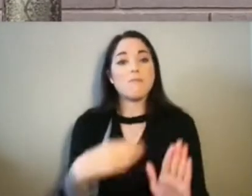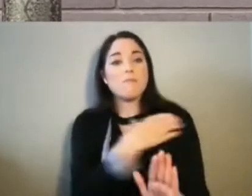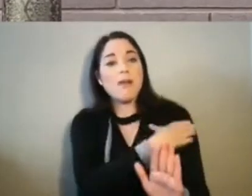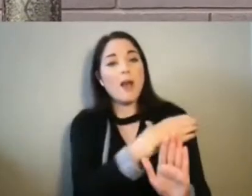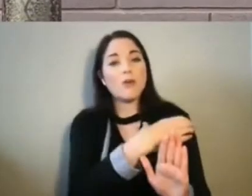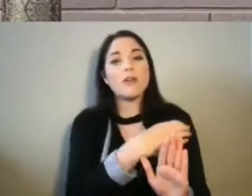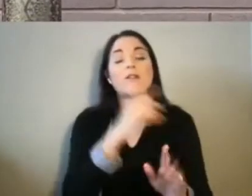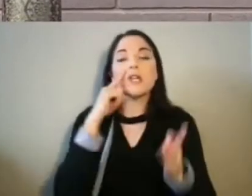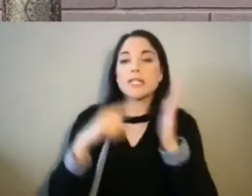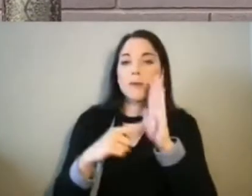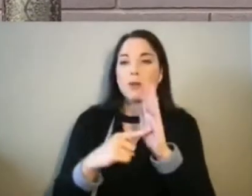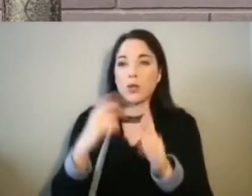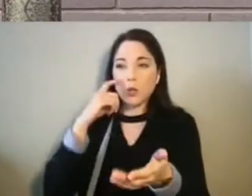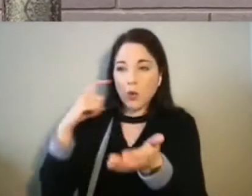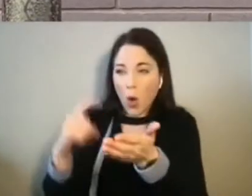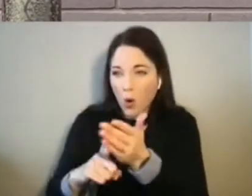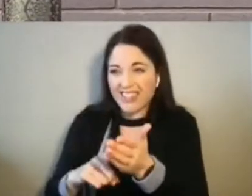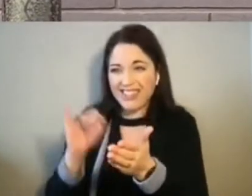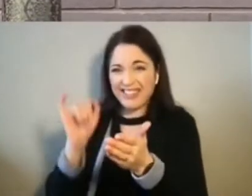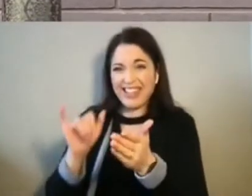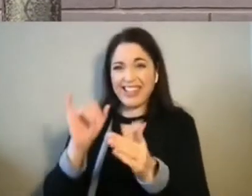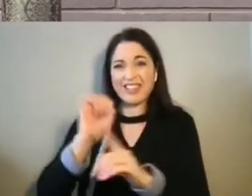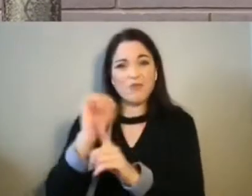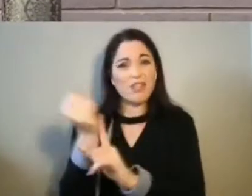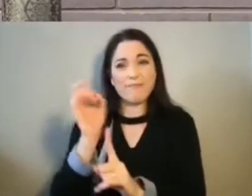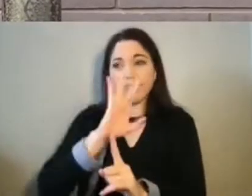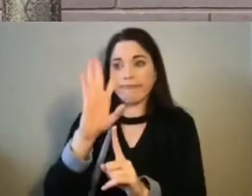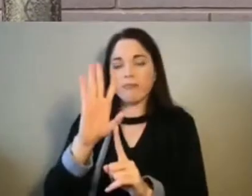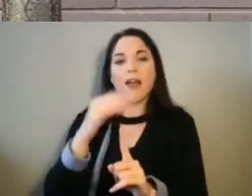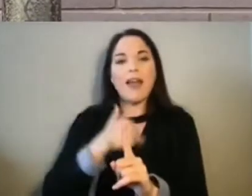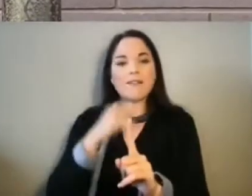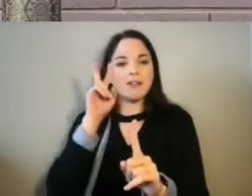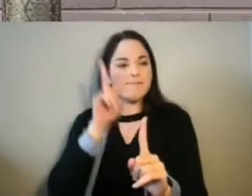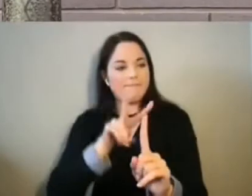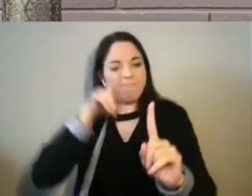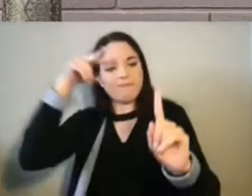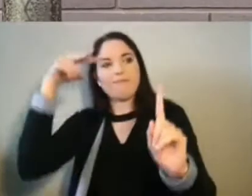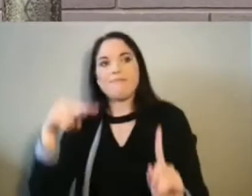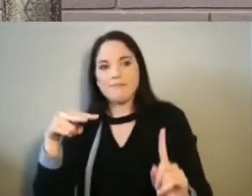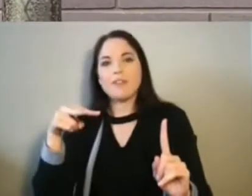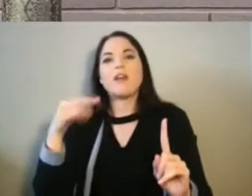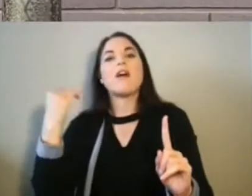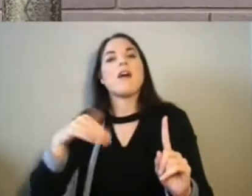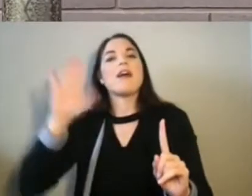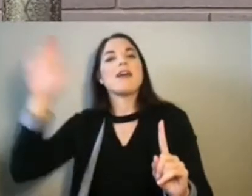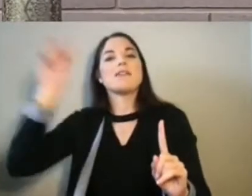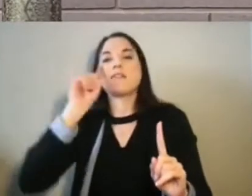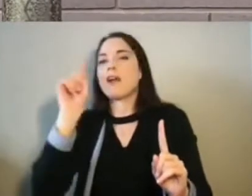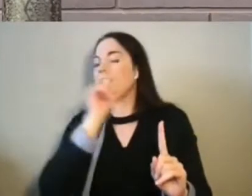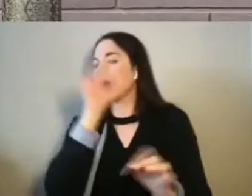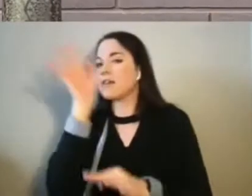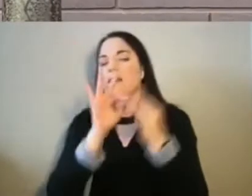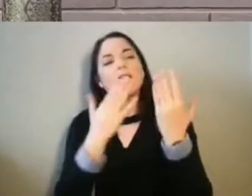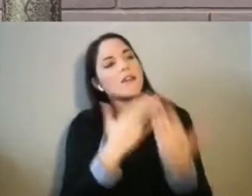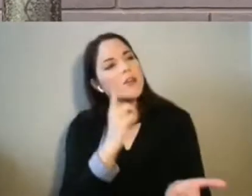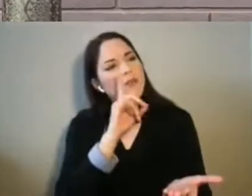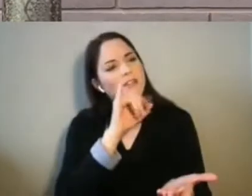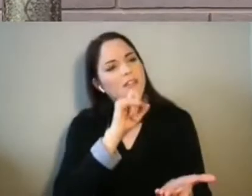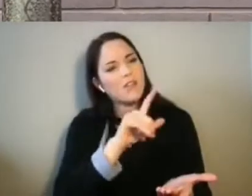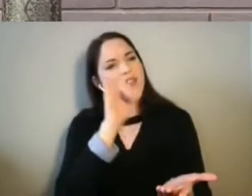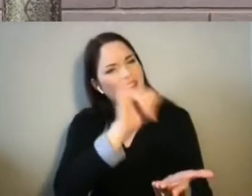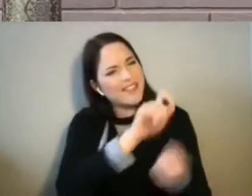has placed us where we are to make a positive difference. You potentially saved